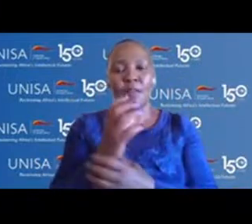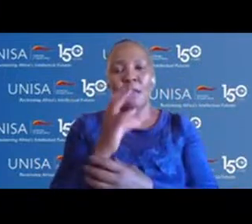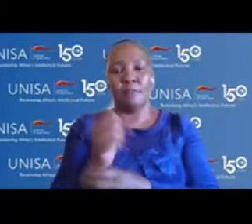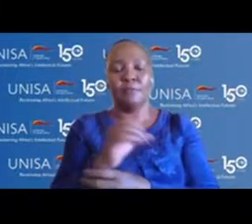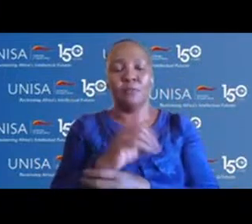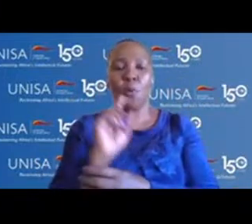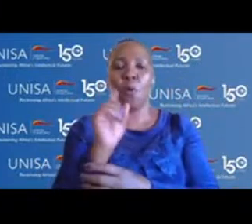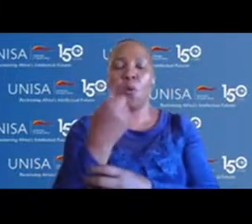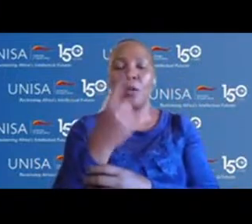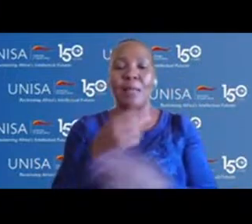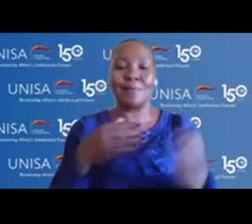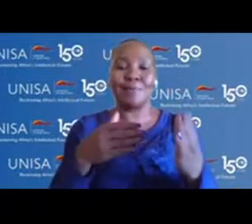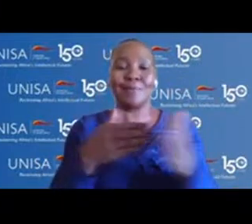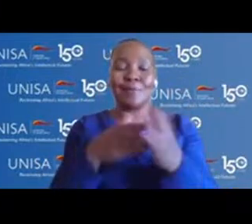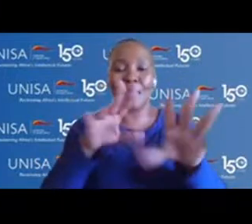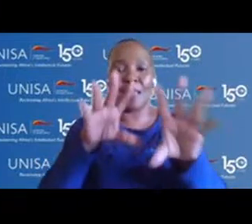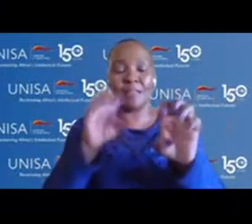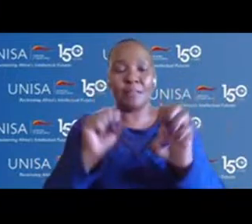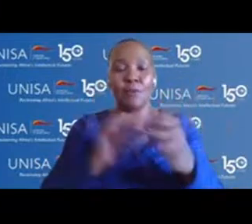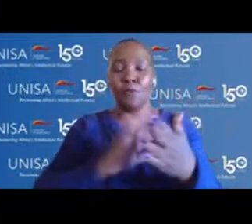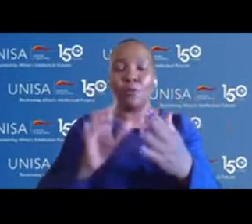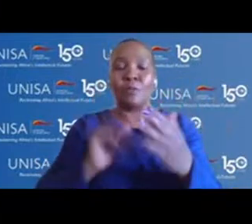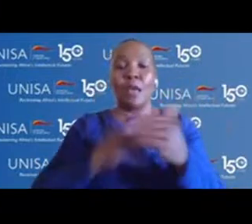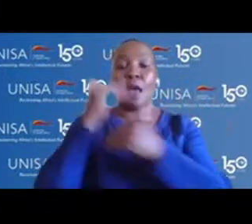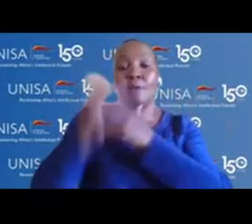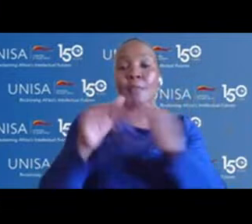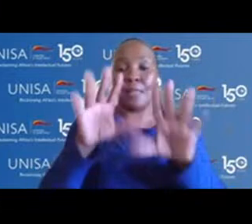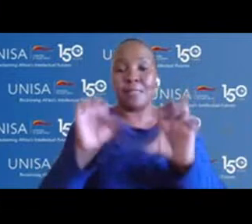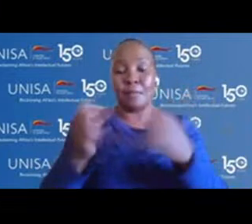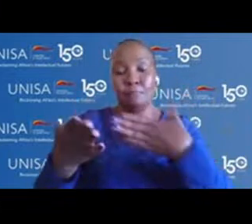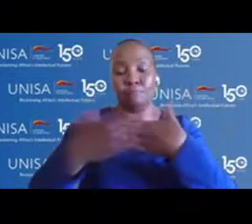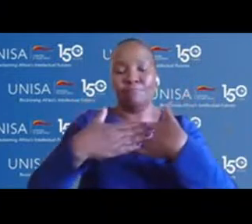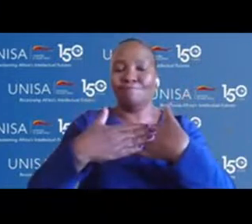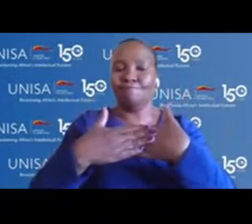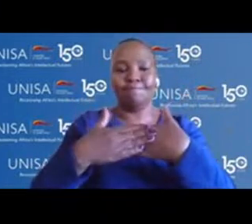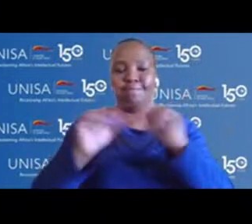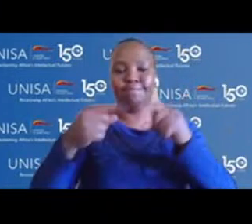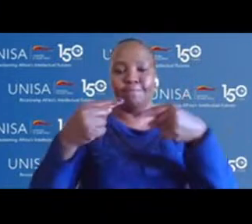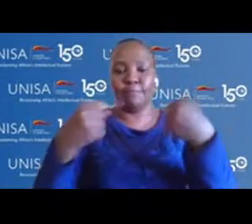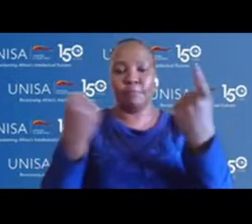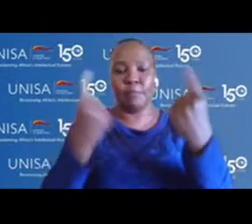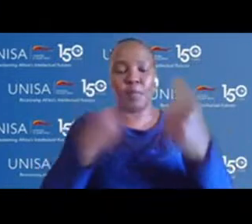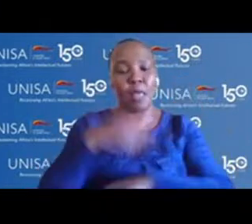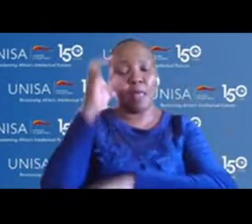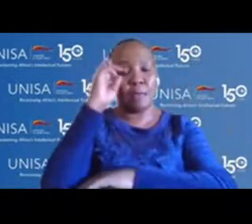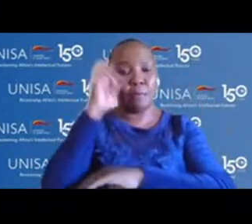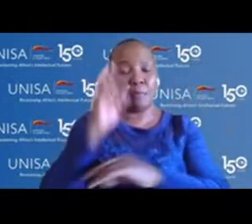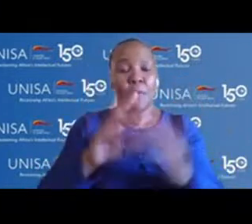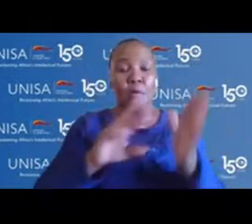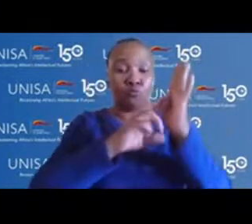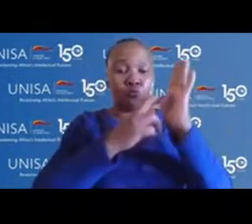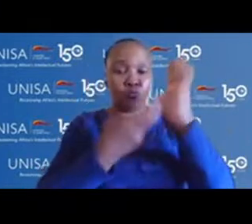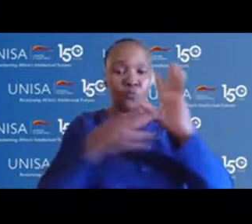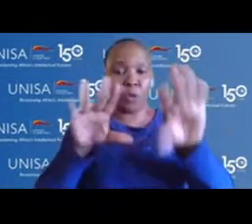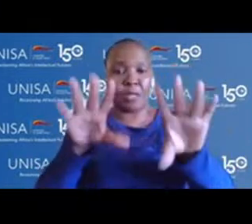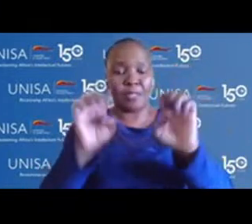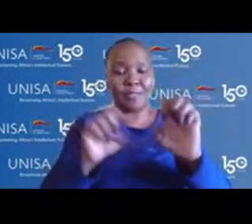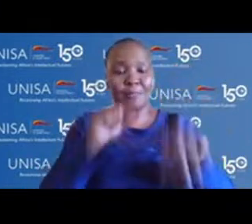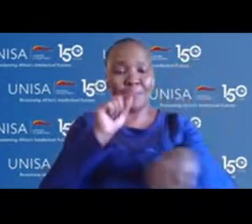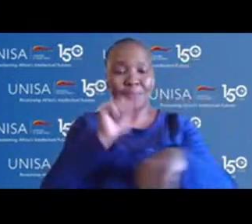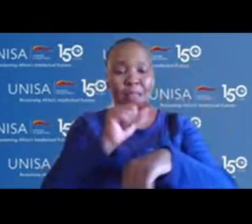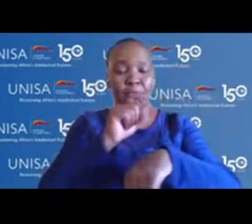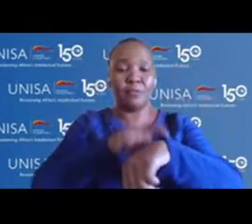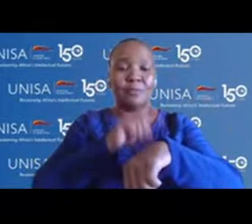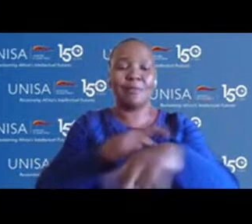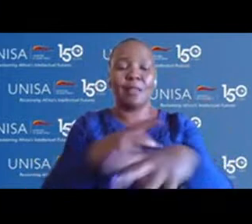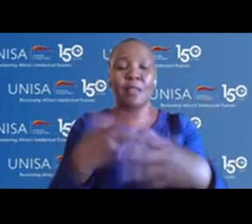exam. So you can't do it after the exam closes, then it's closed. Okay? Remember those exam rules with regards to the time. So